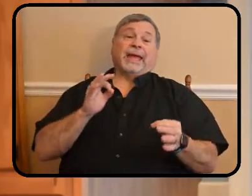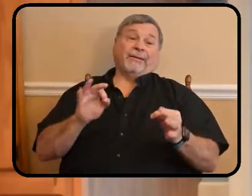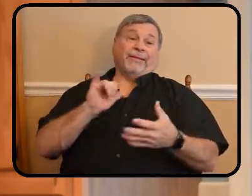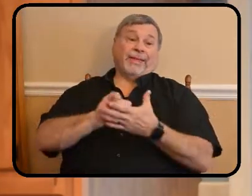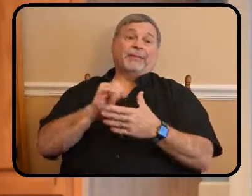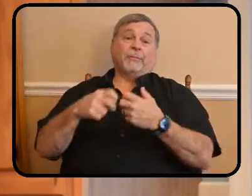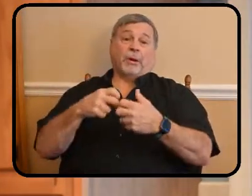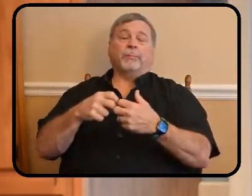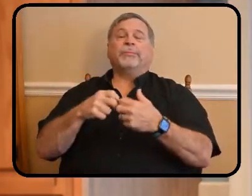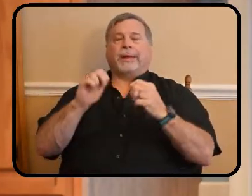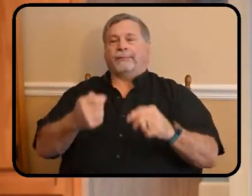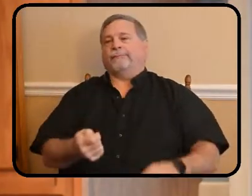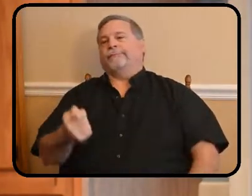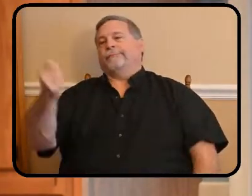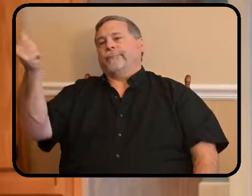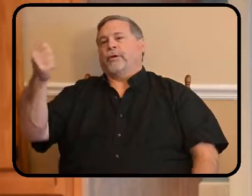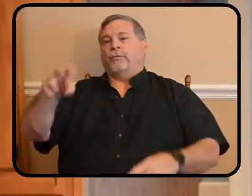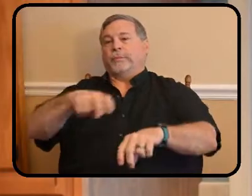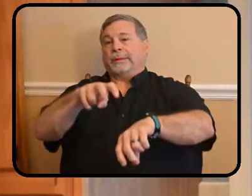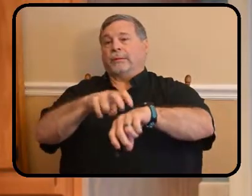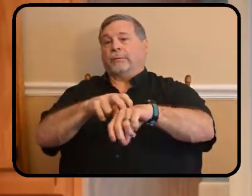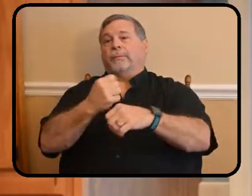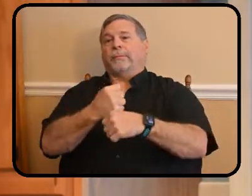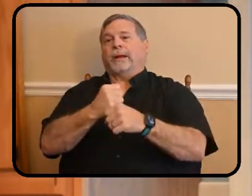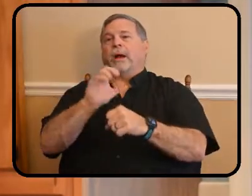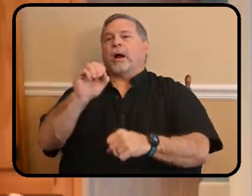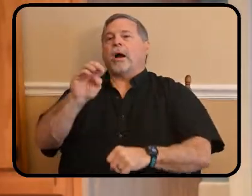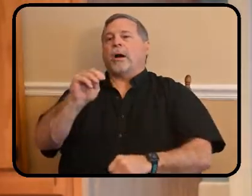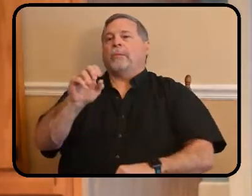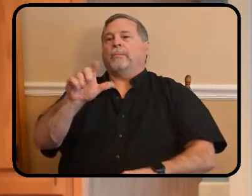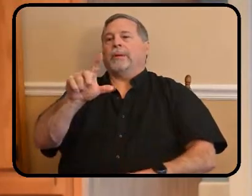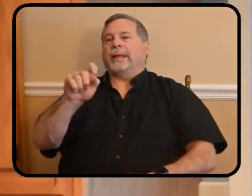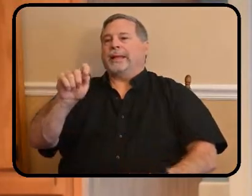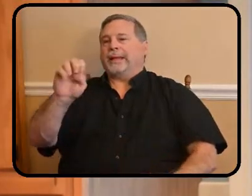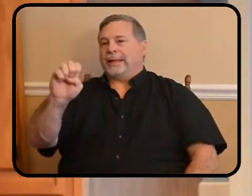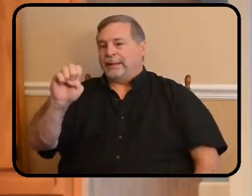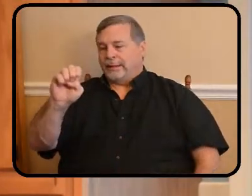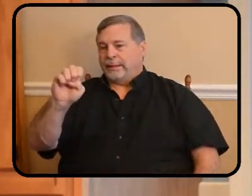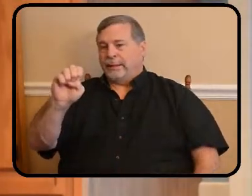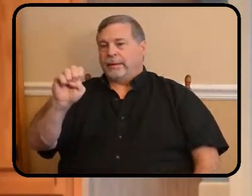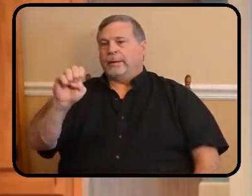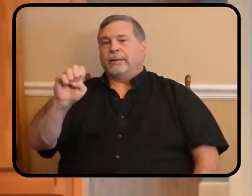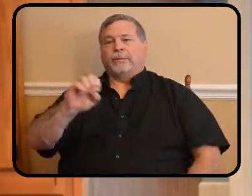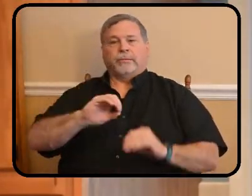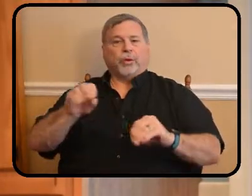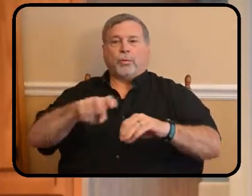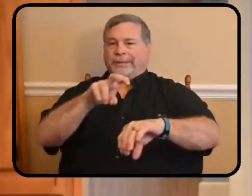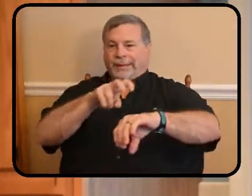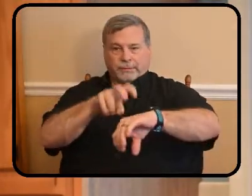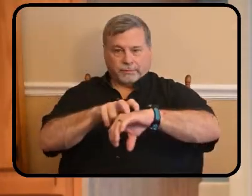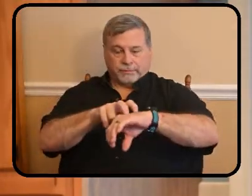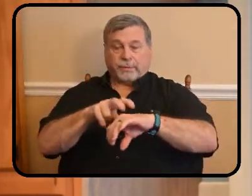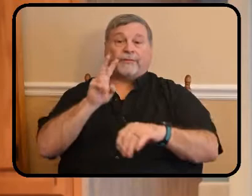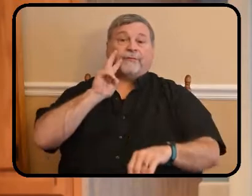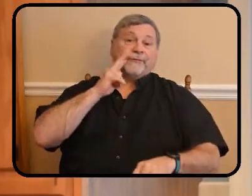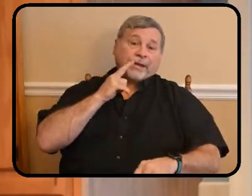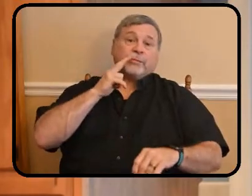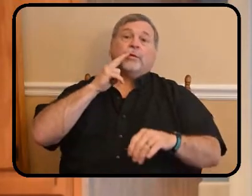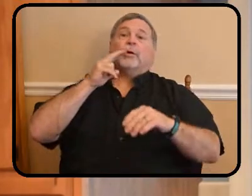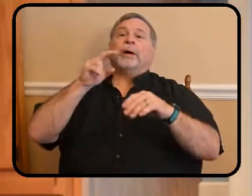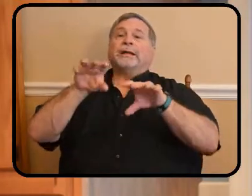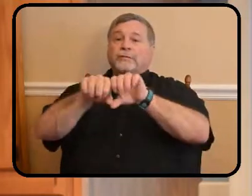issue, you can always just make an omelet and don't put the potatoes underneath, and you have a vegetable and sausage